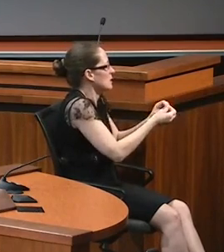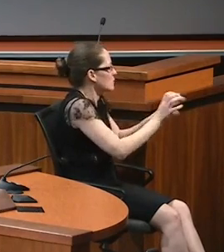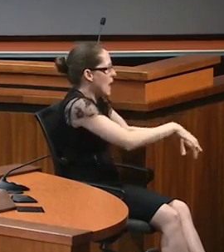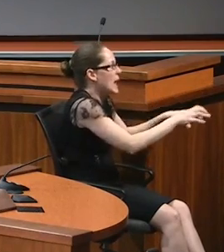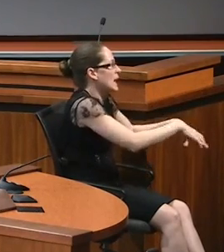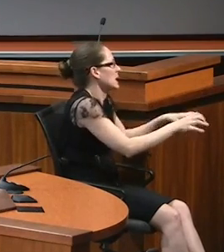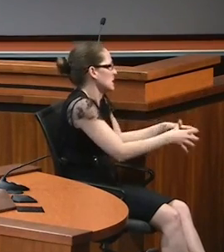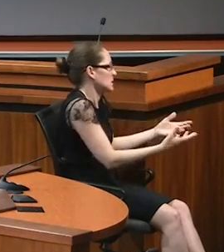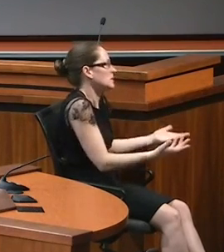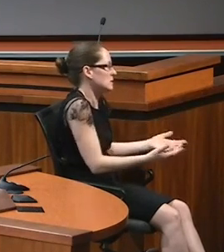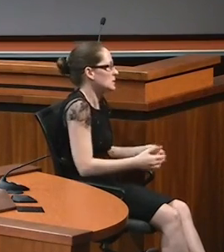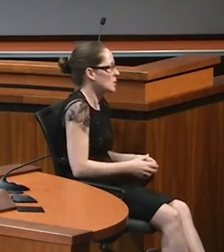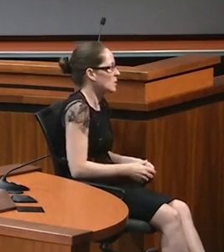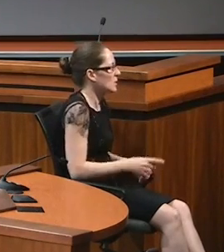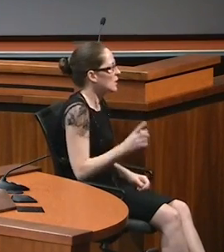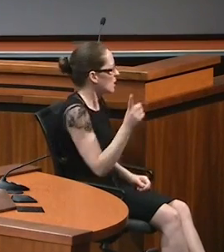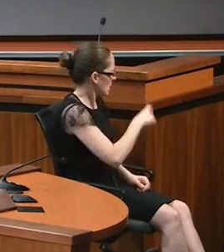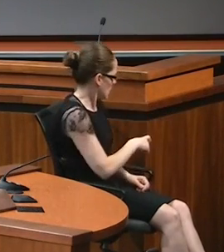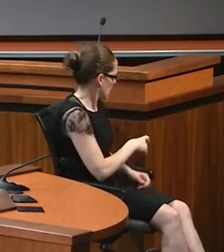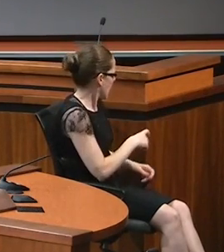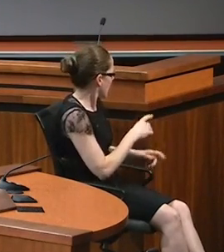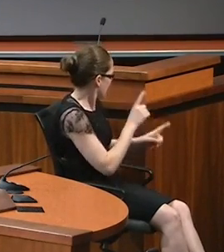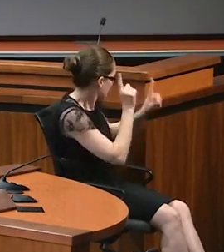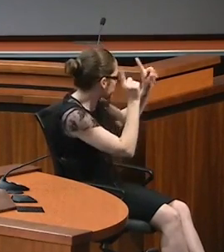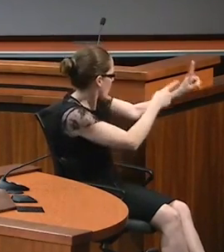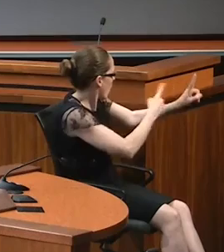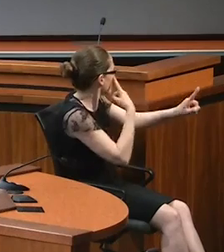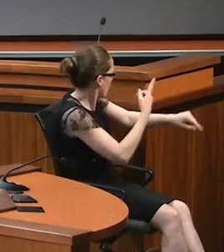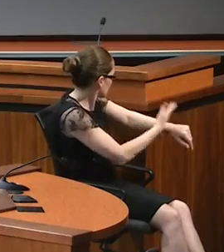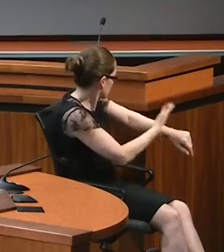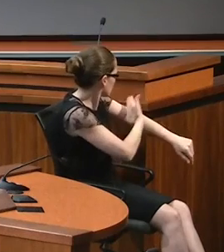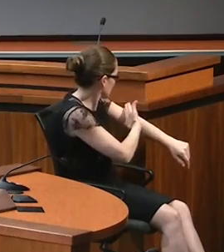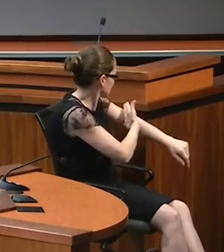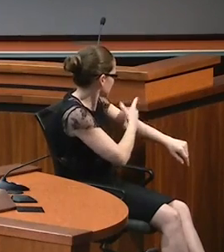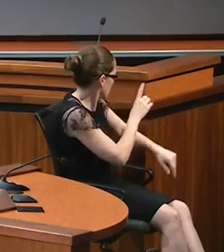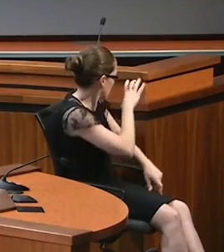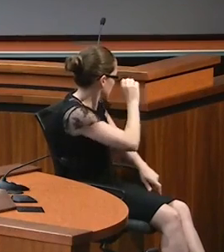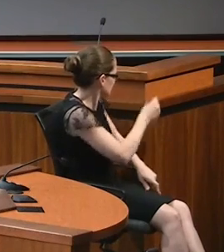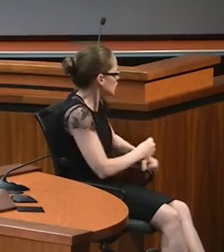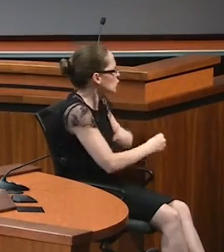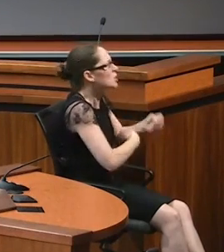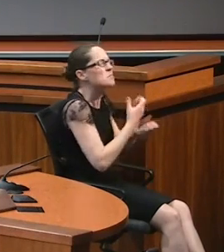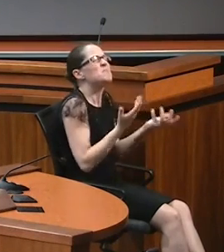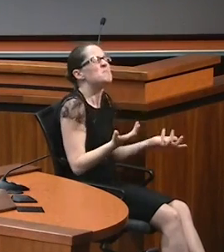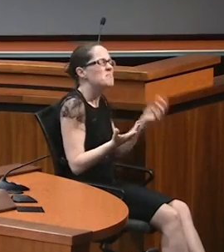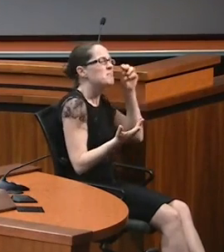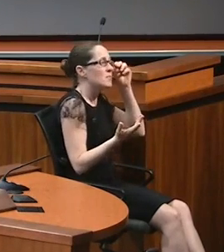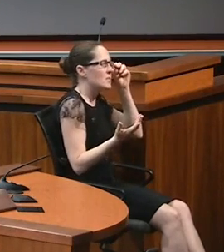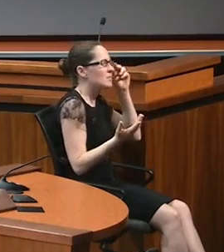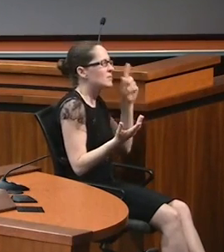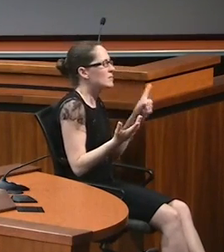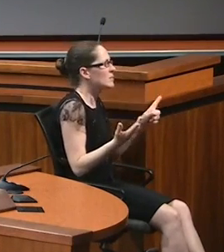the improvements, or is it? The 100-year storm, it serves as a benchmark. Yeah. I mean, it's important to note that everything we do is going to have